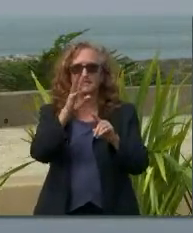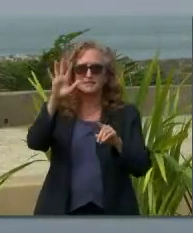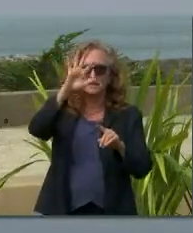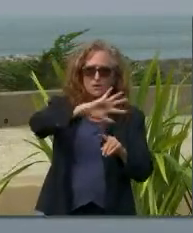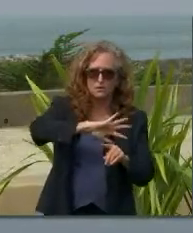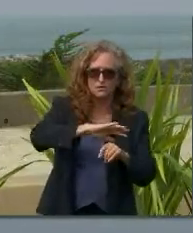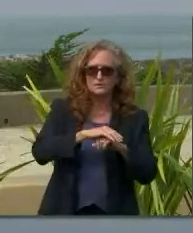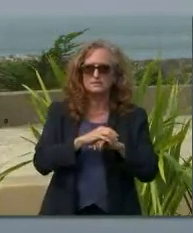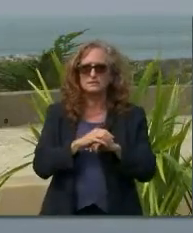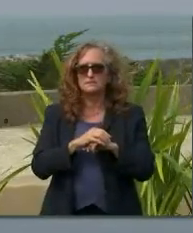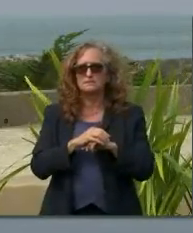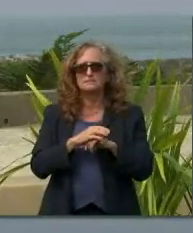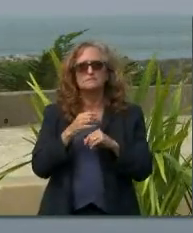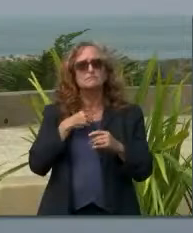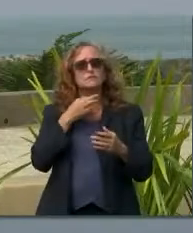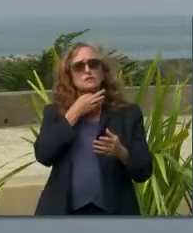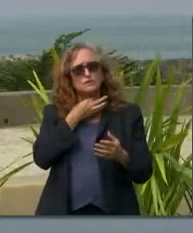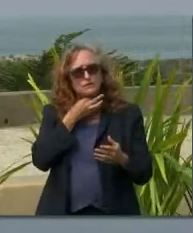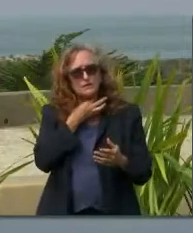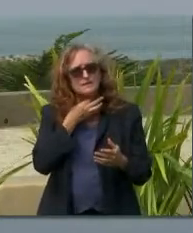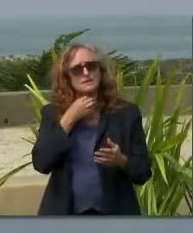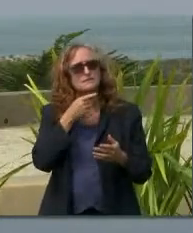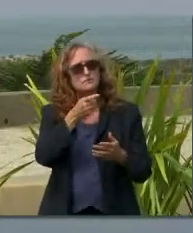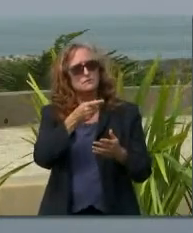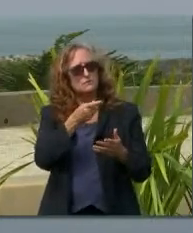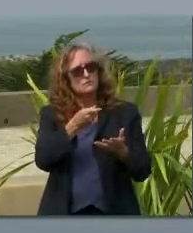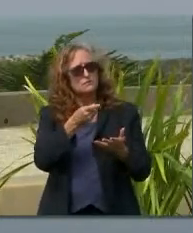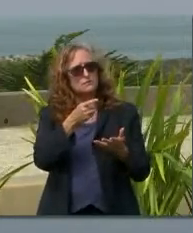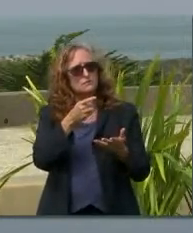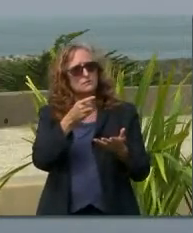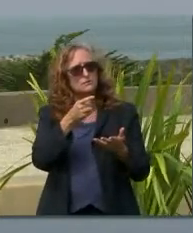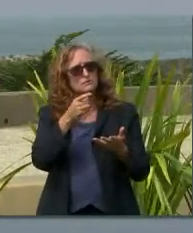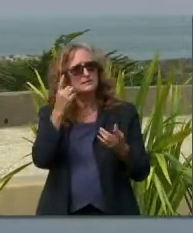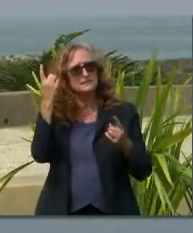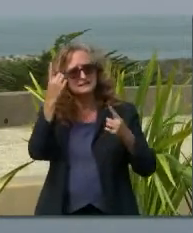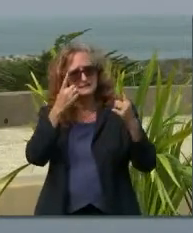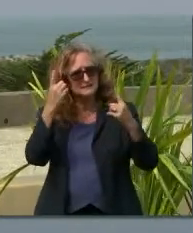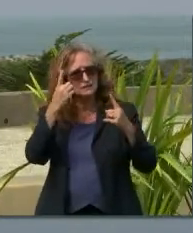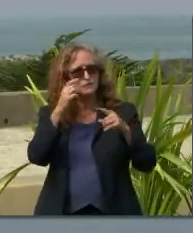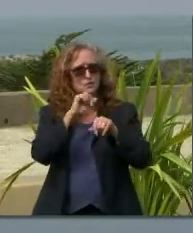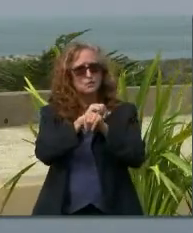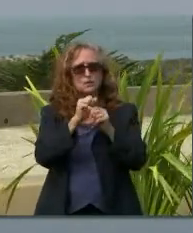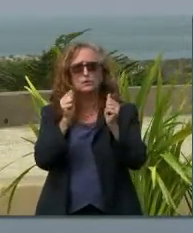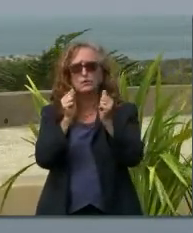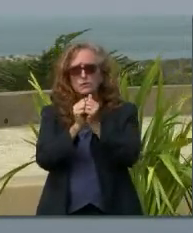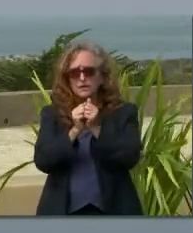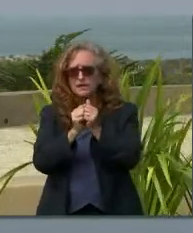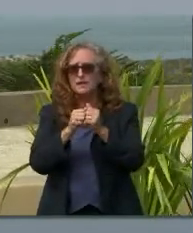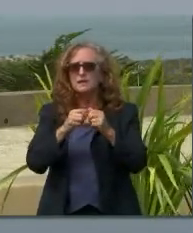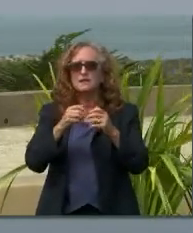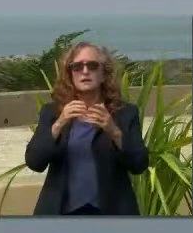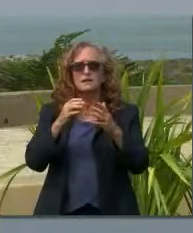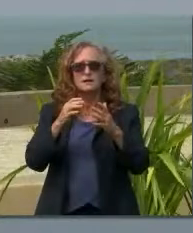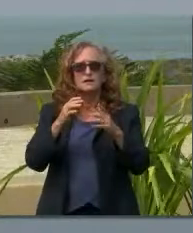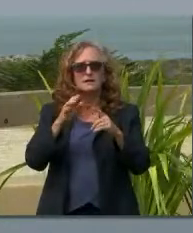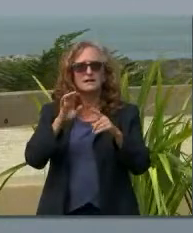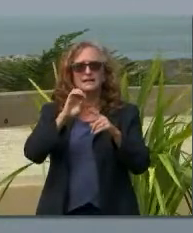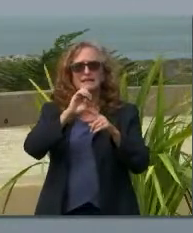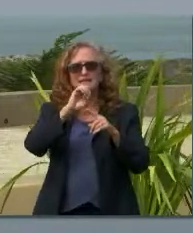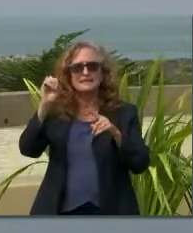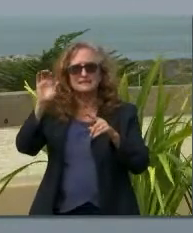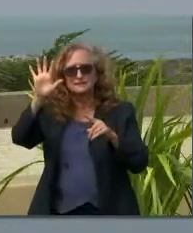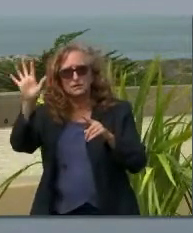have any comment with, have you ever considered to invite the East Coast